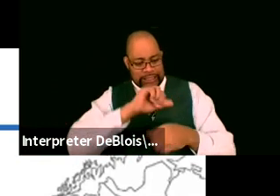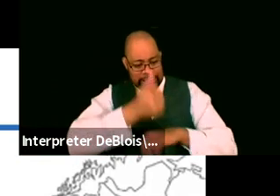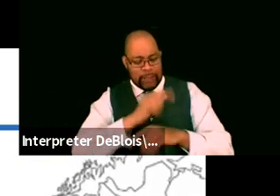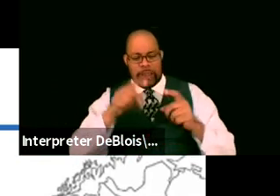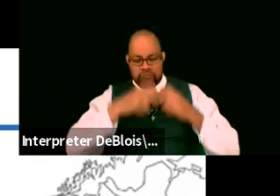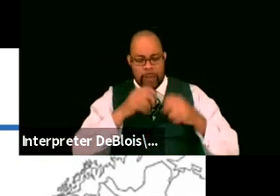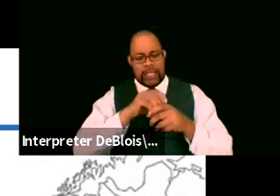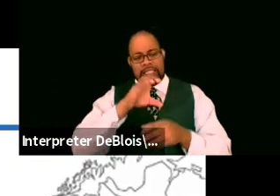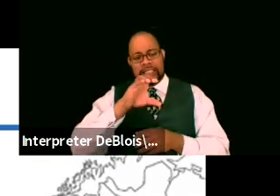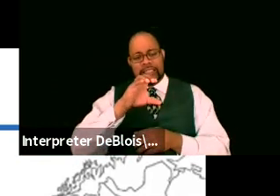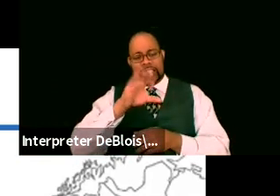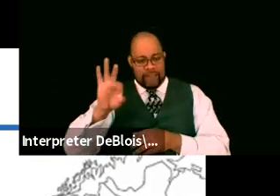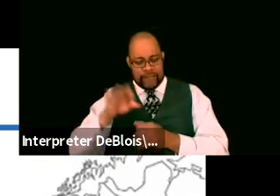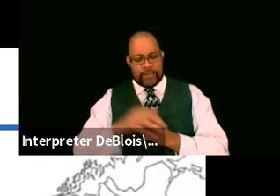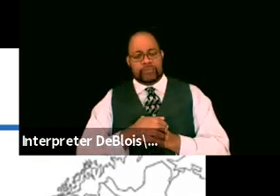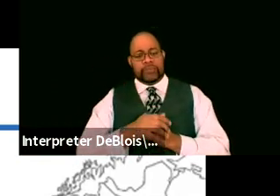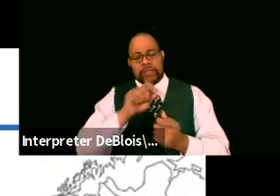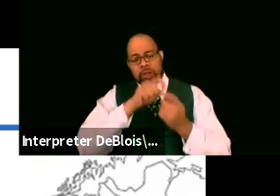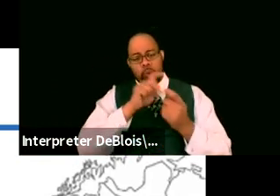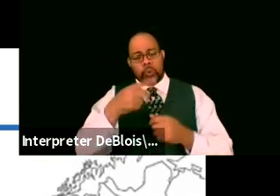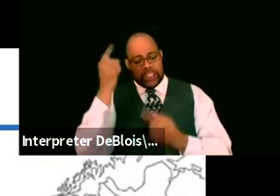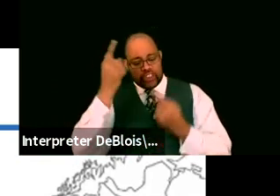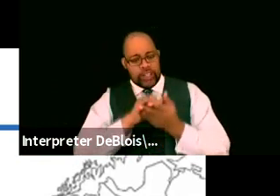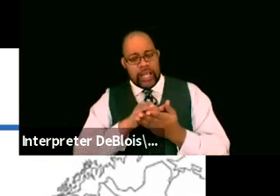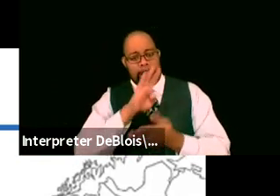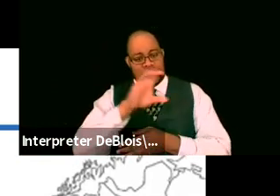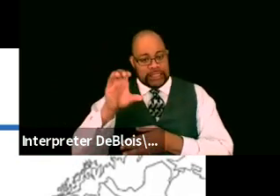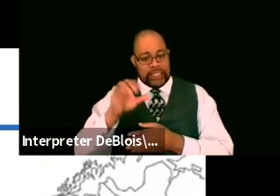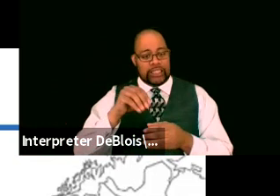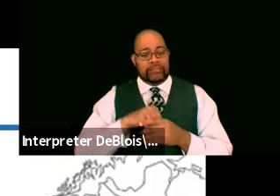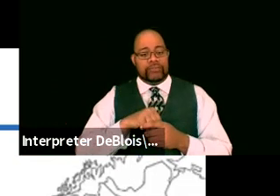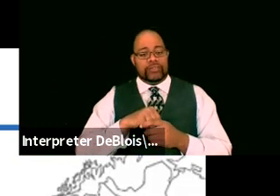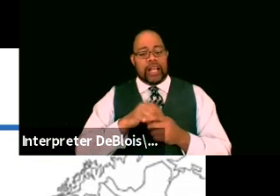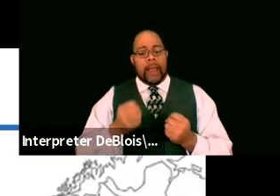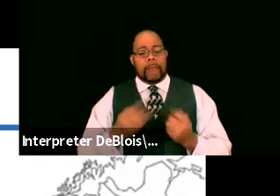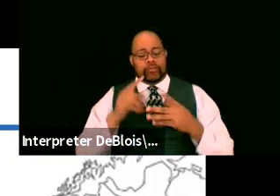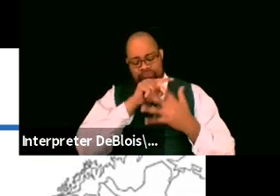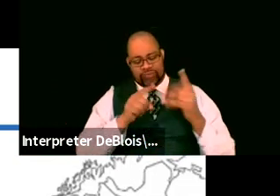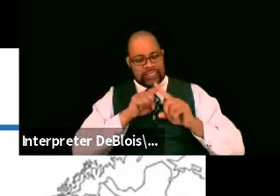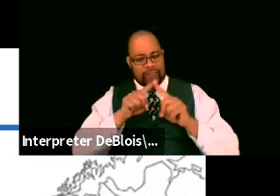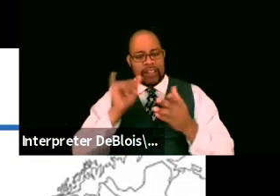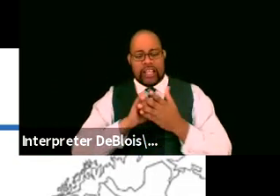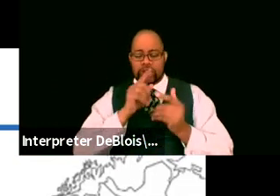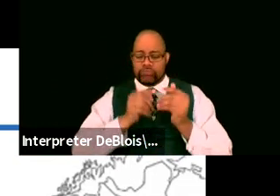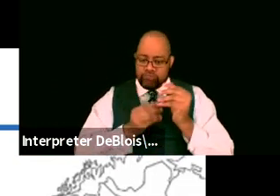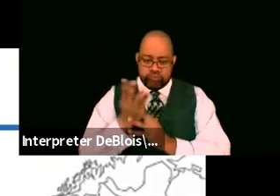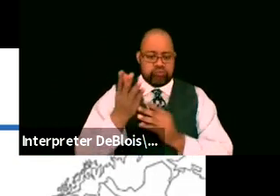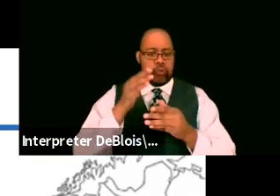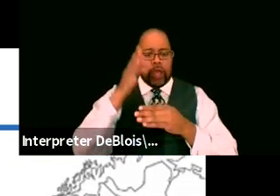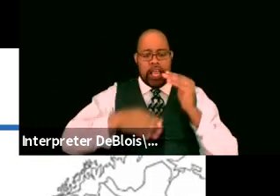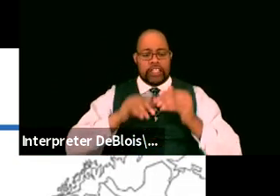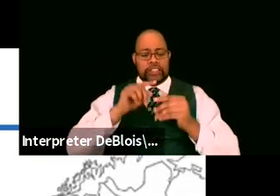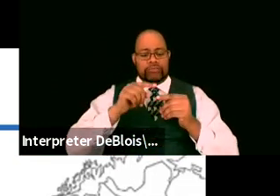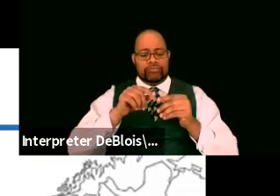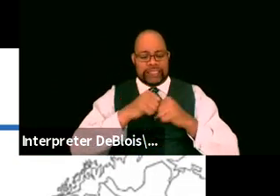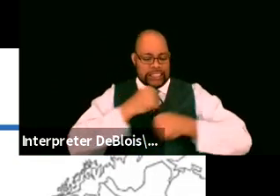cystic fibrosis, particularly when you consider Burkholderia-Sapiecia and multivorans, which are the most virulent in end-stage live in